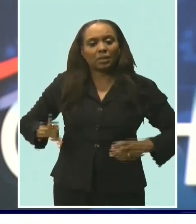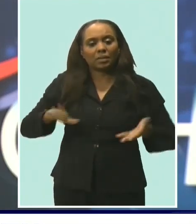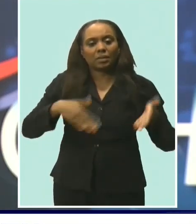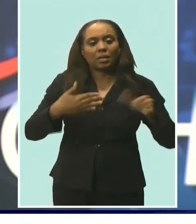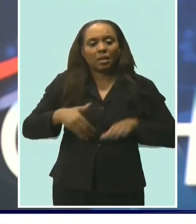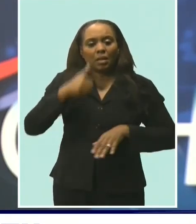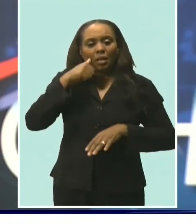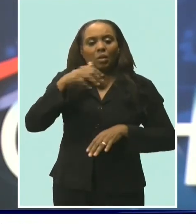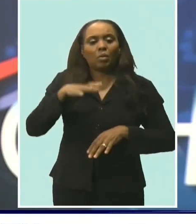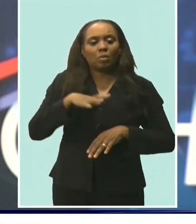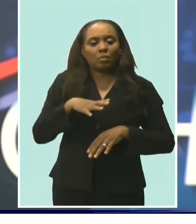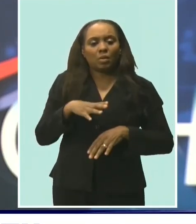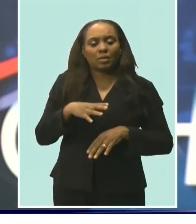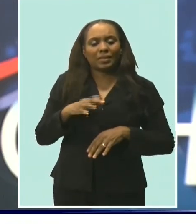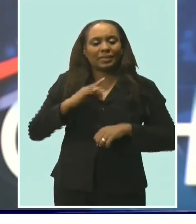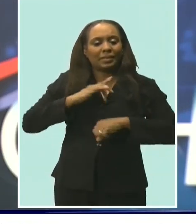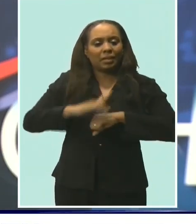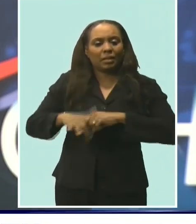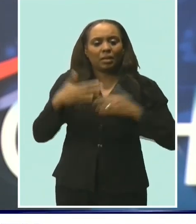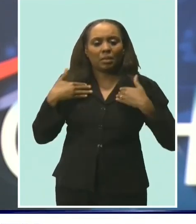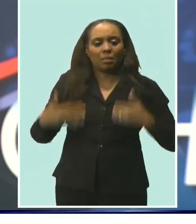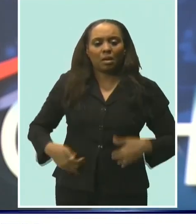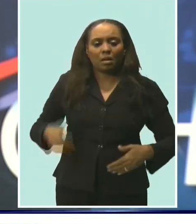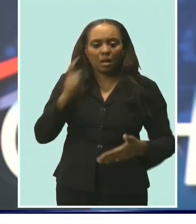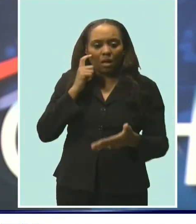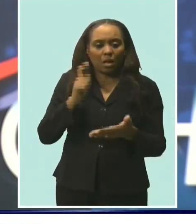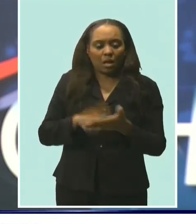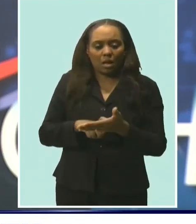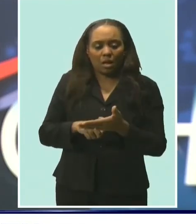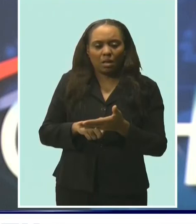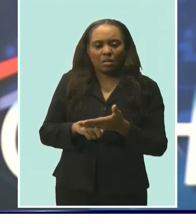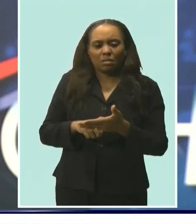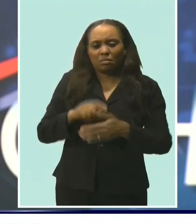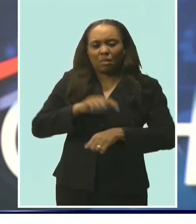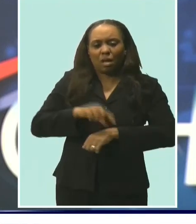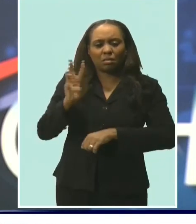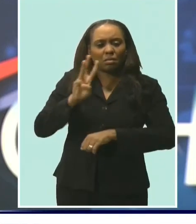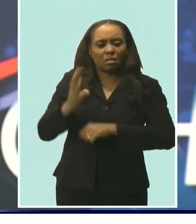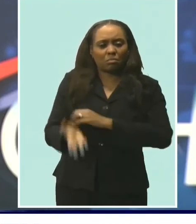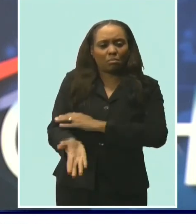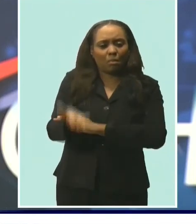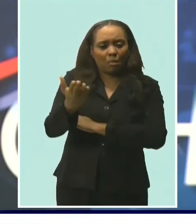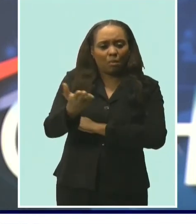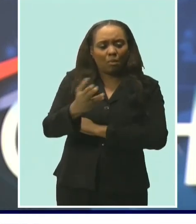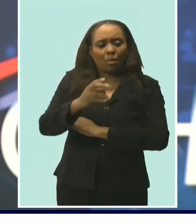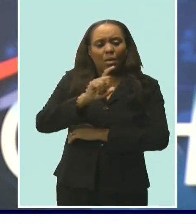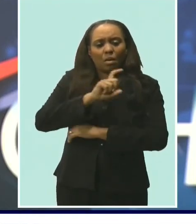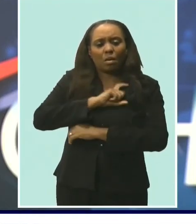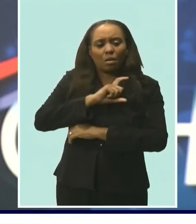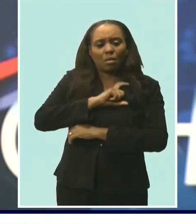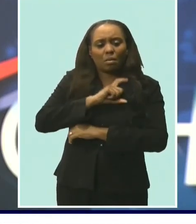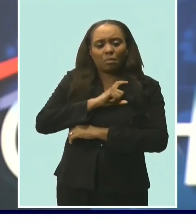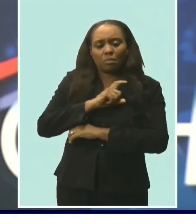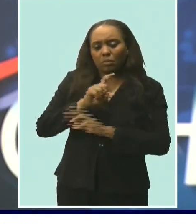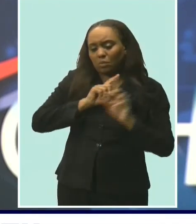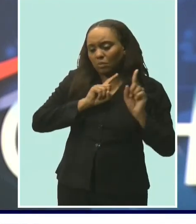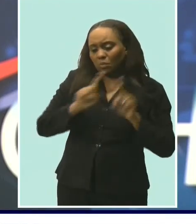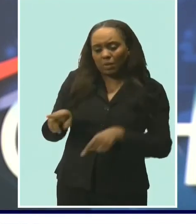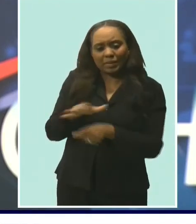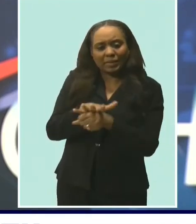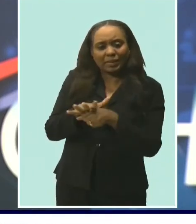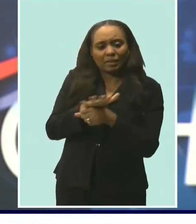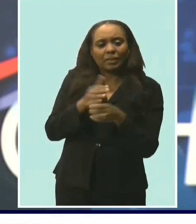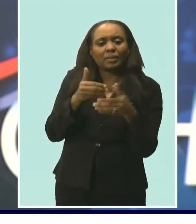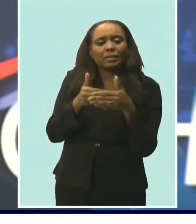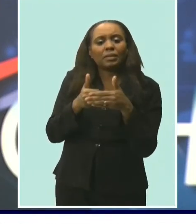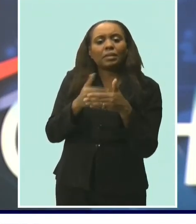whose unclad body was discovered just before 6 this morning. Lawmen responded to the area of Henry's Lane near the Old St. Gabriel